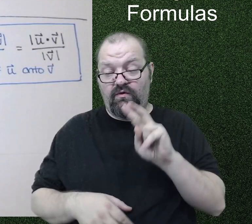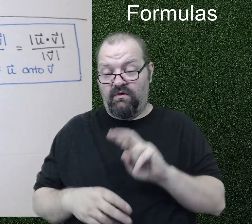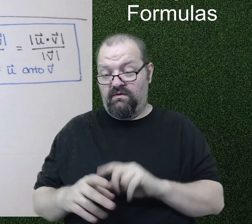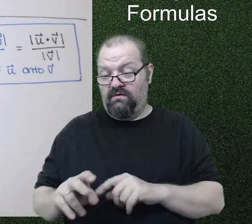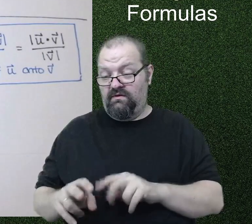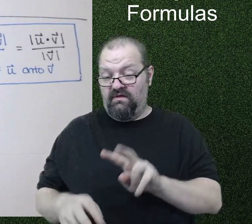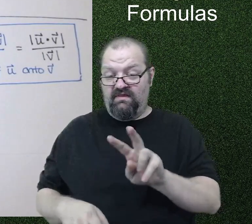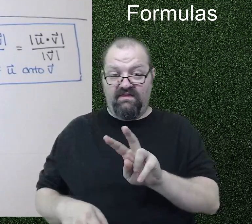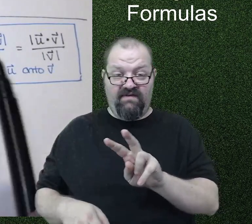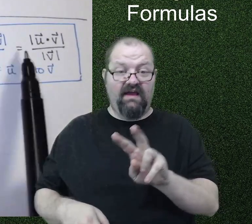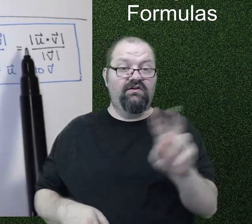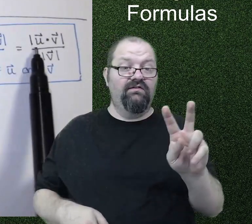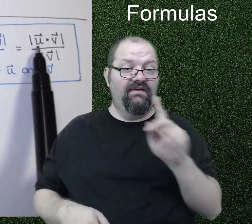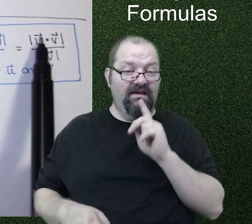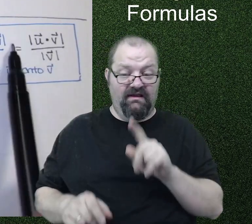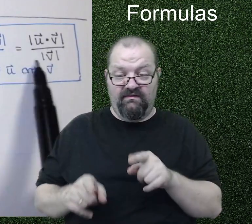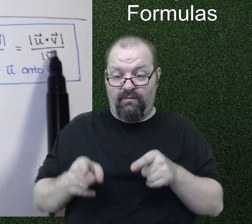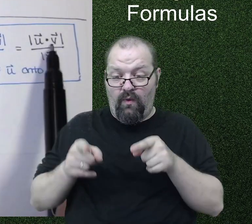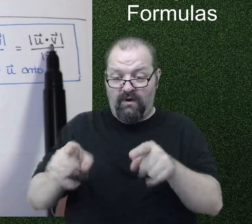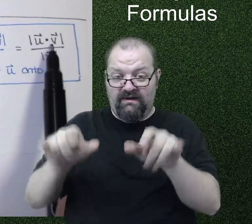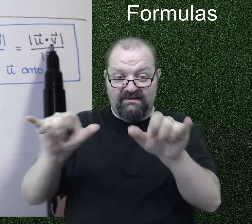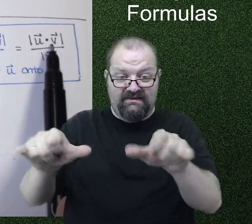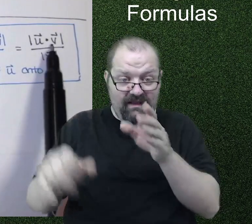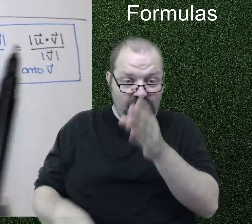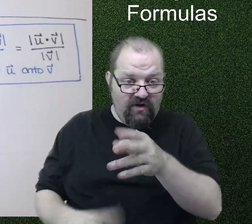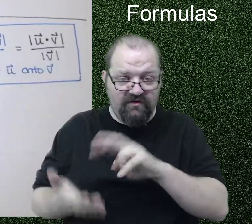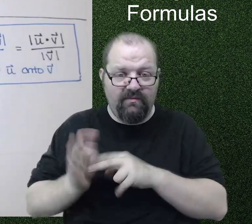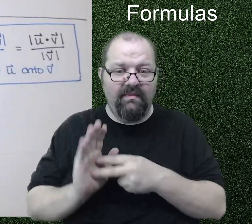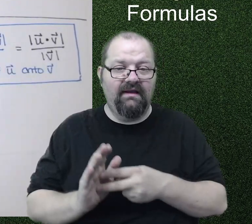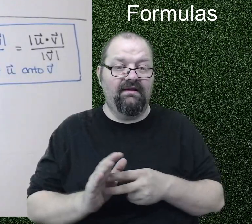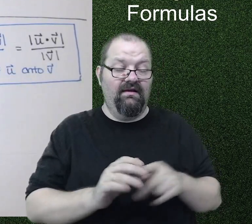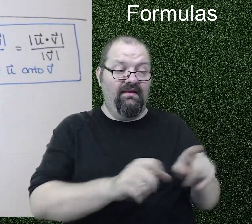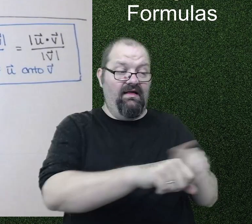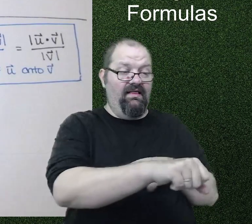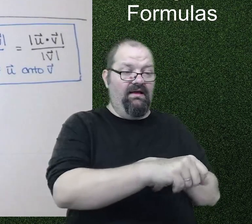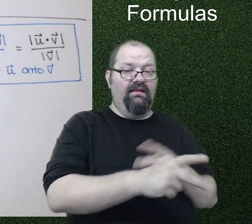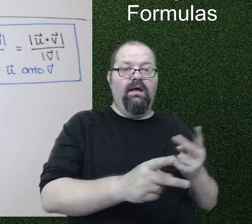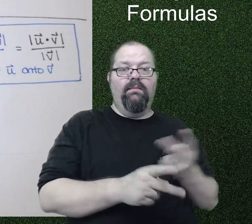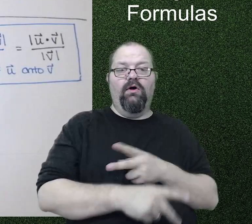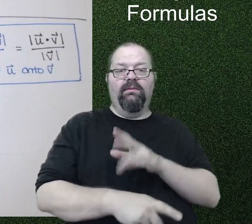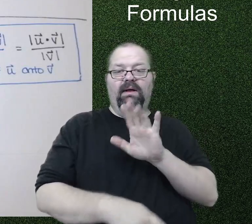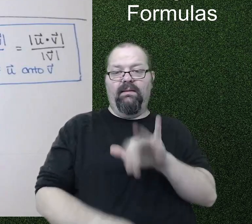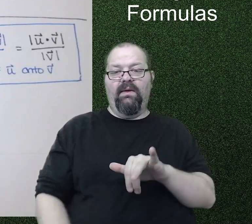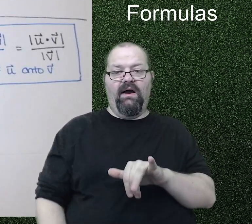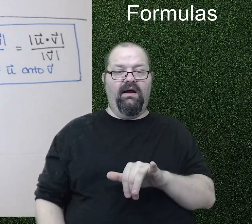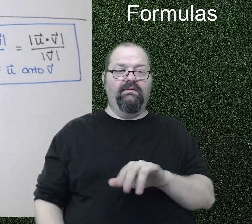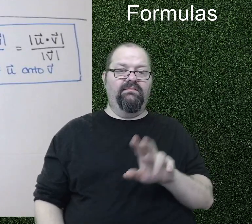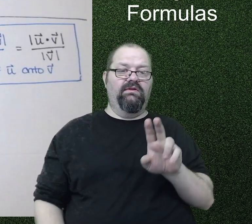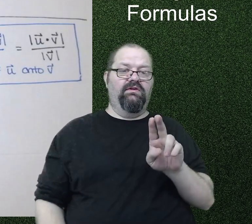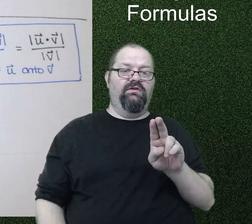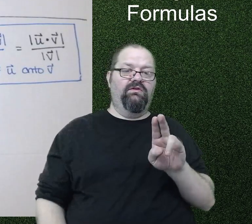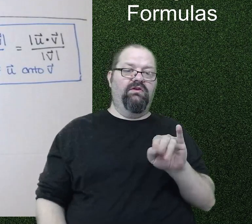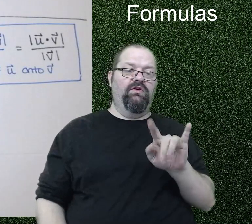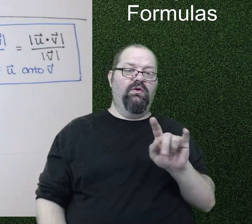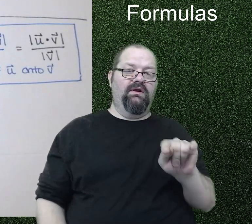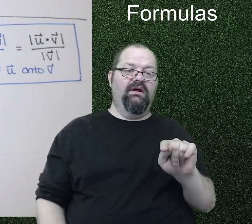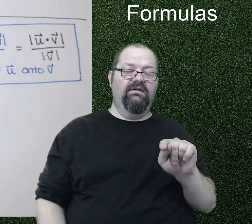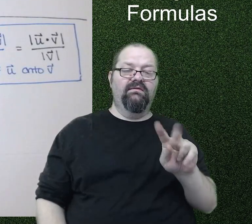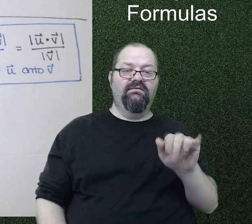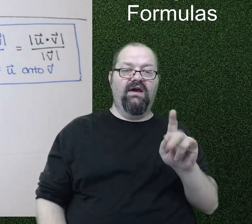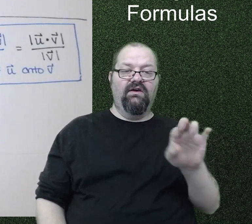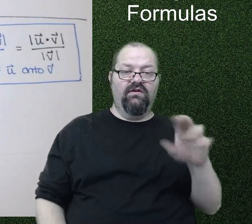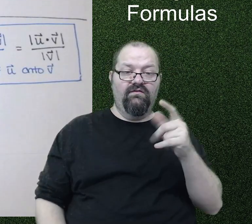pointed in the same direction, I just take the length and I multiply by the unit vector in that direction.